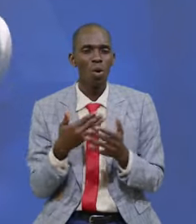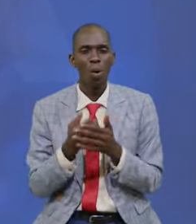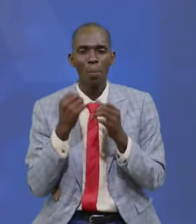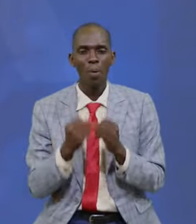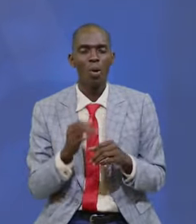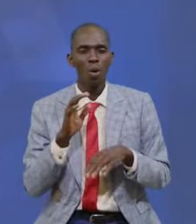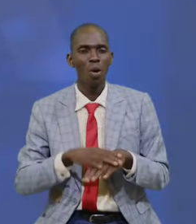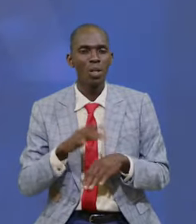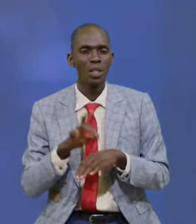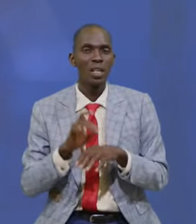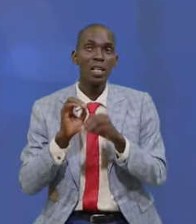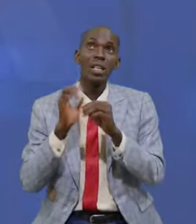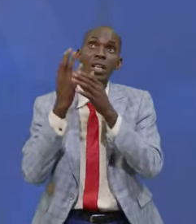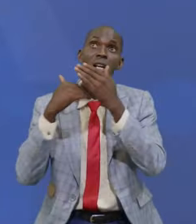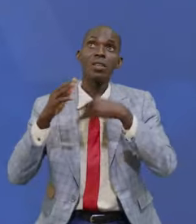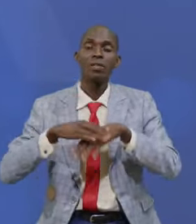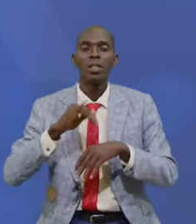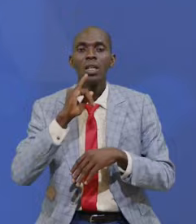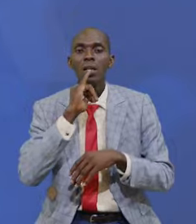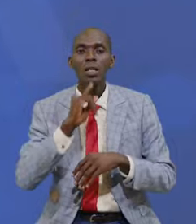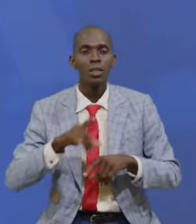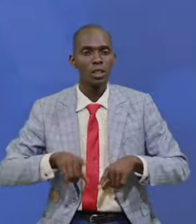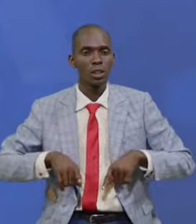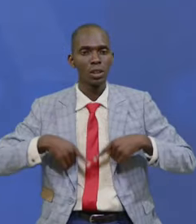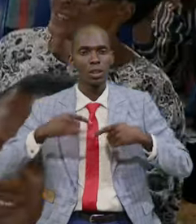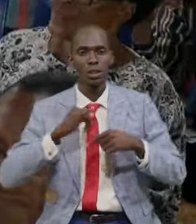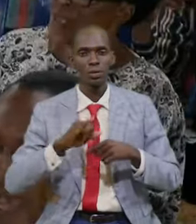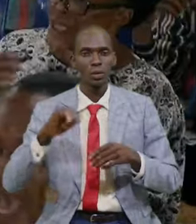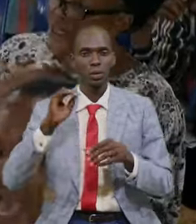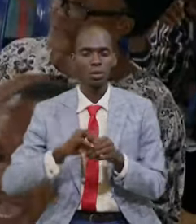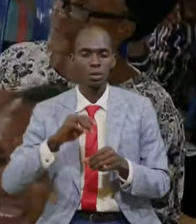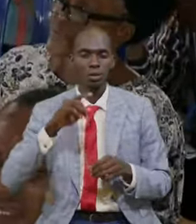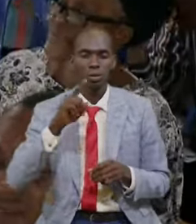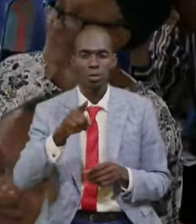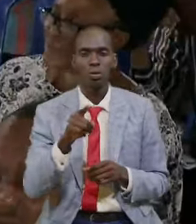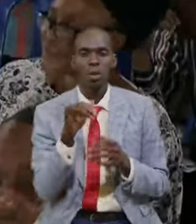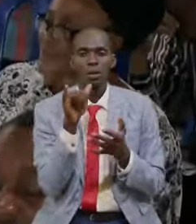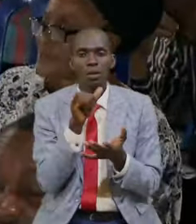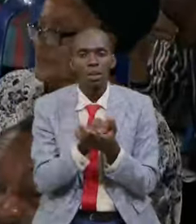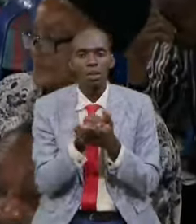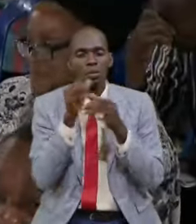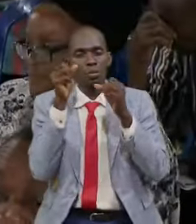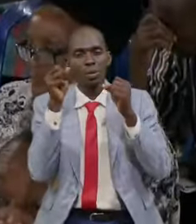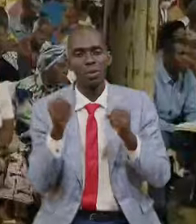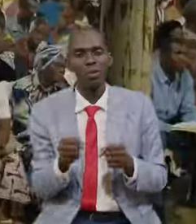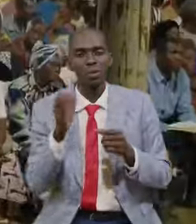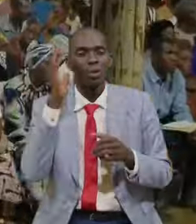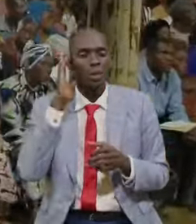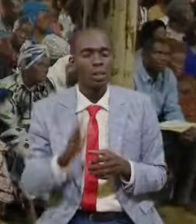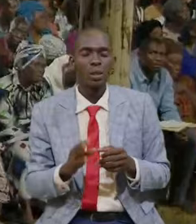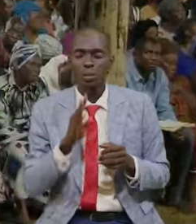in heaven, is living in you. That power will be